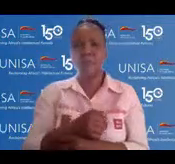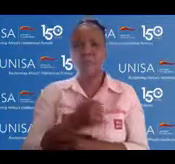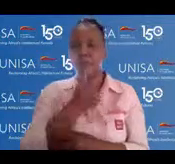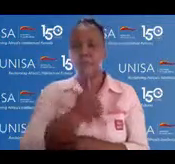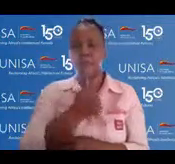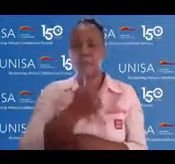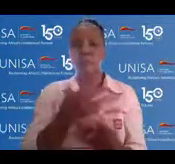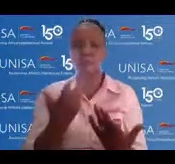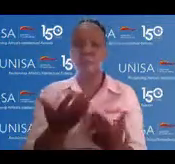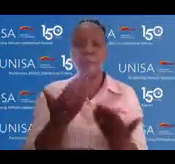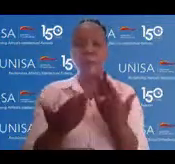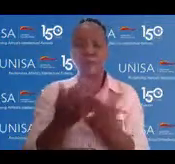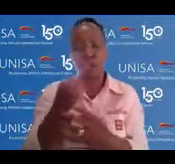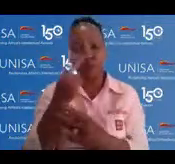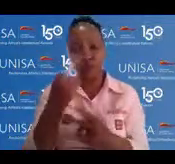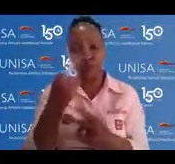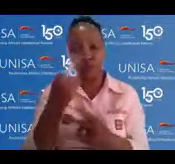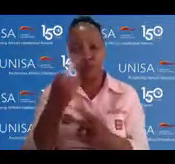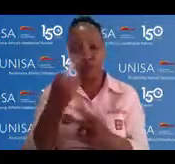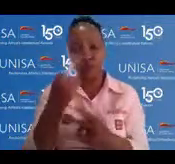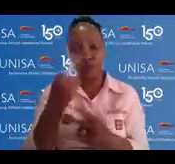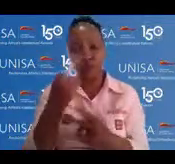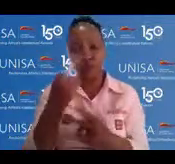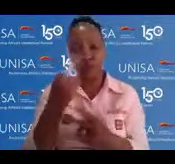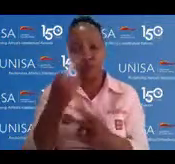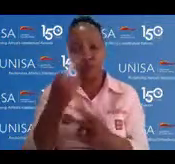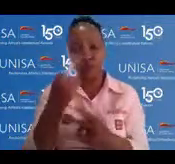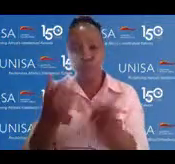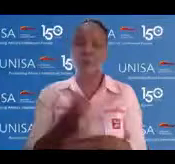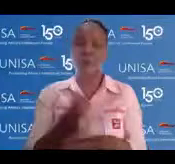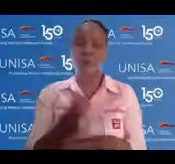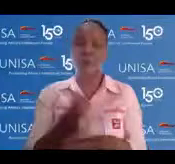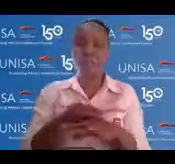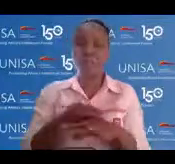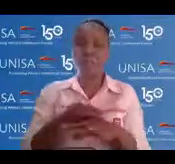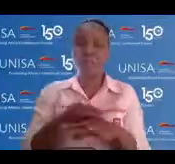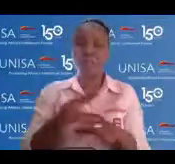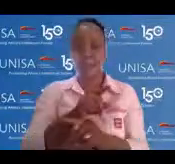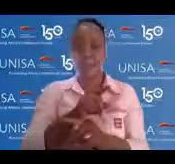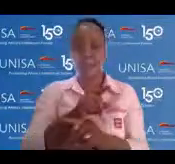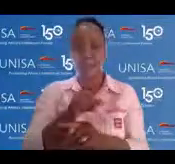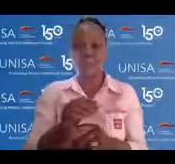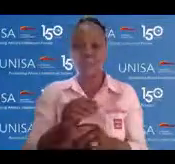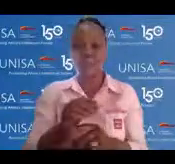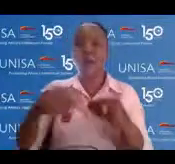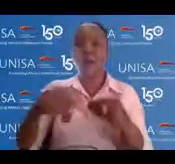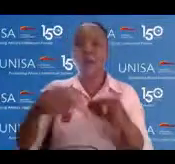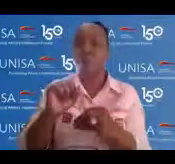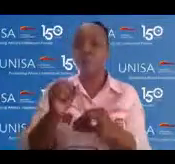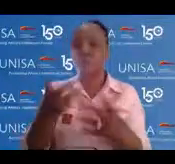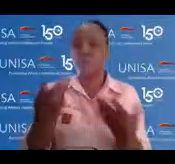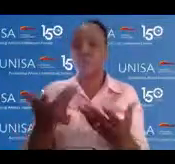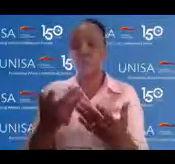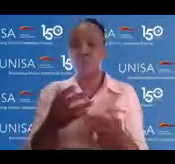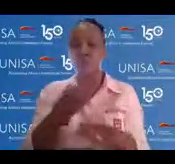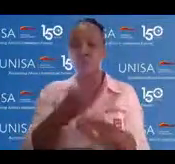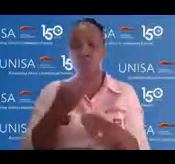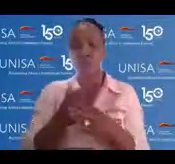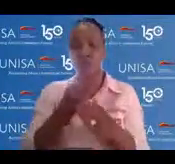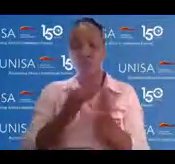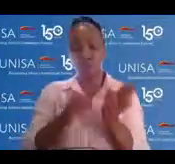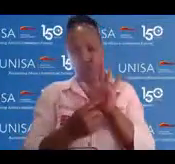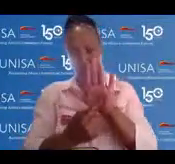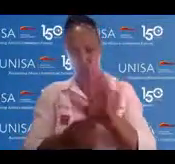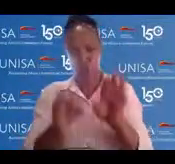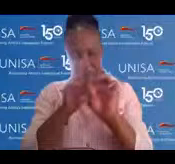look like. But more than just seeing what you look like, it's really about, ensuring the academic integrity of the person that's